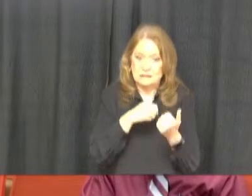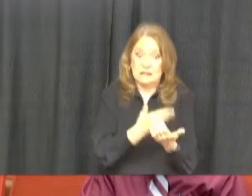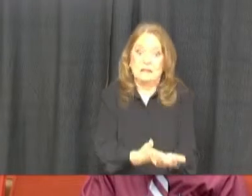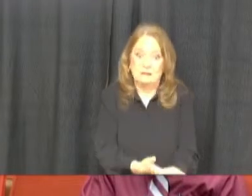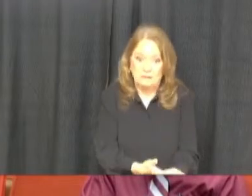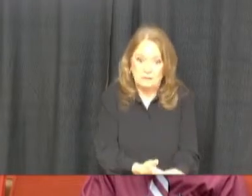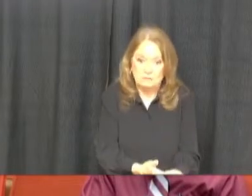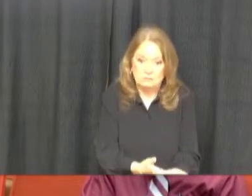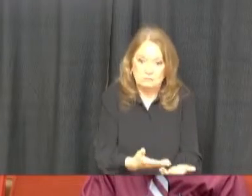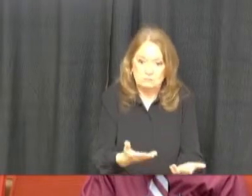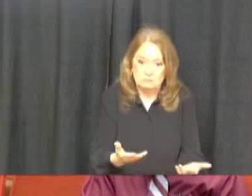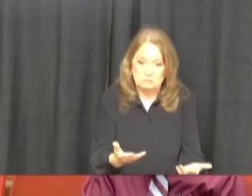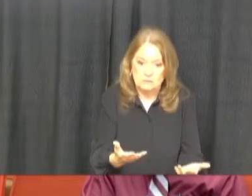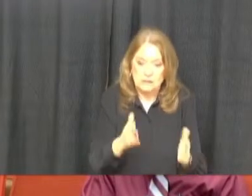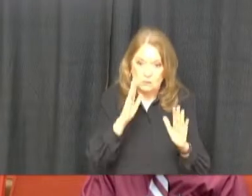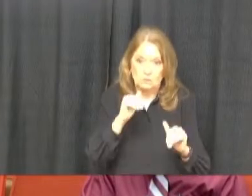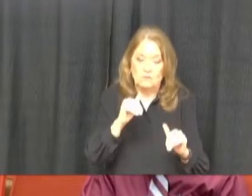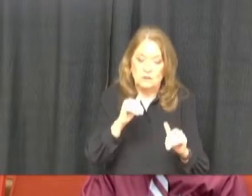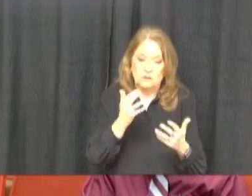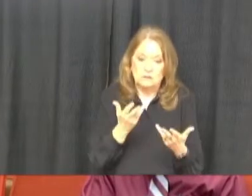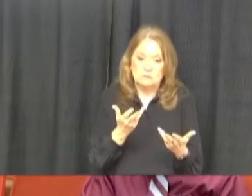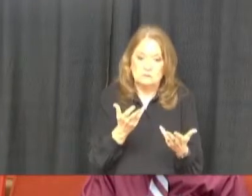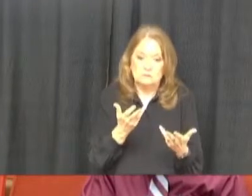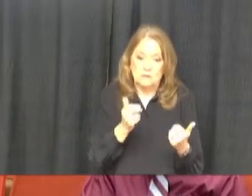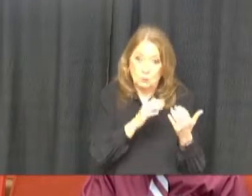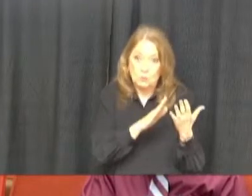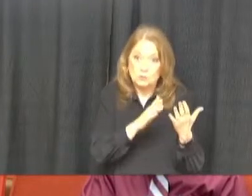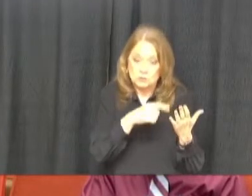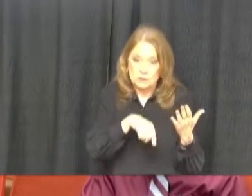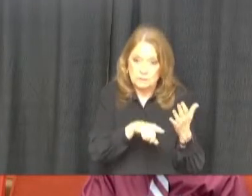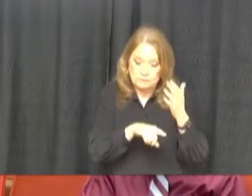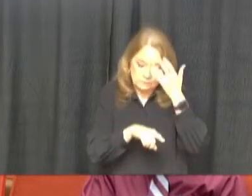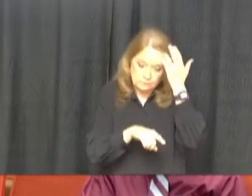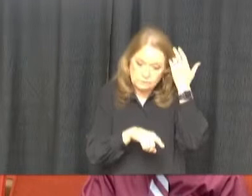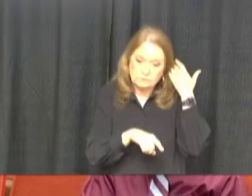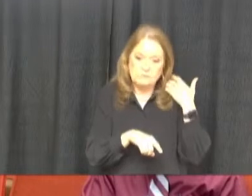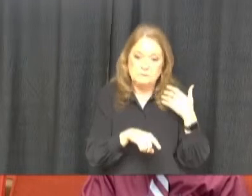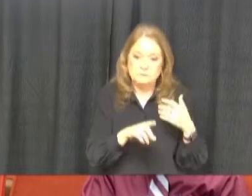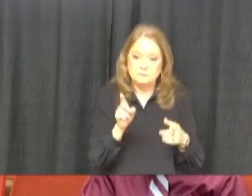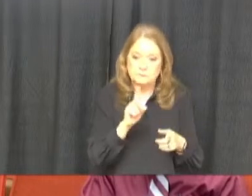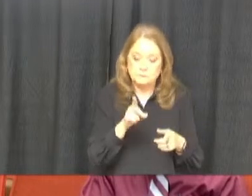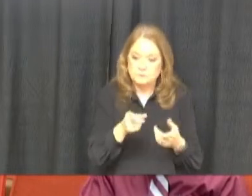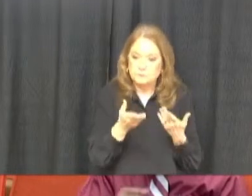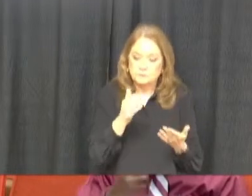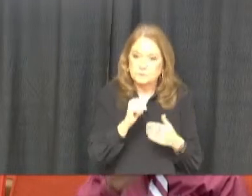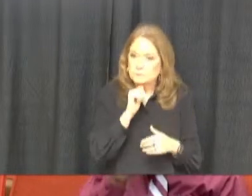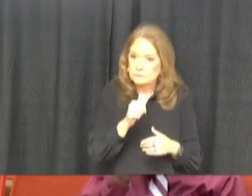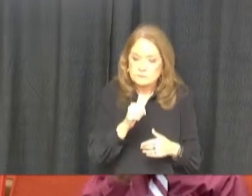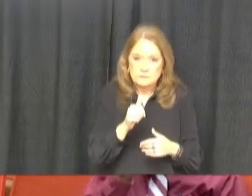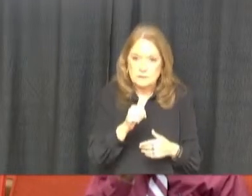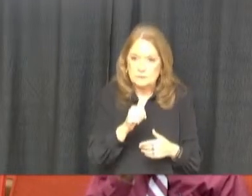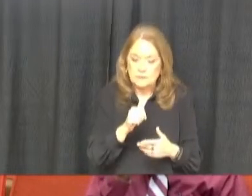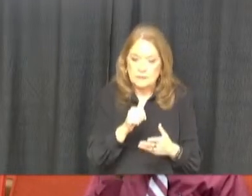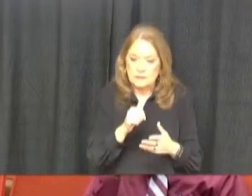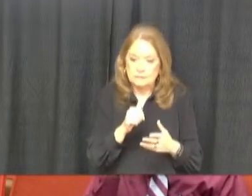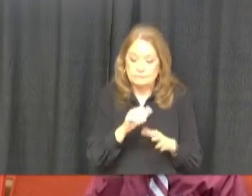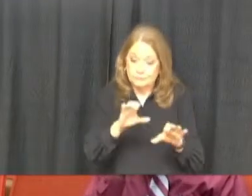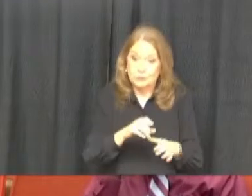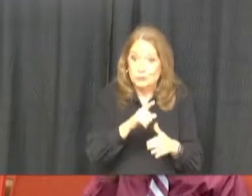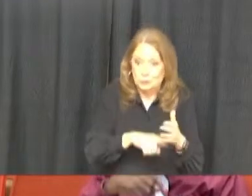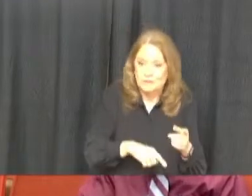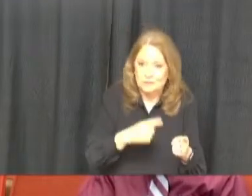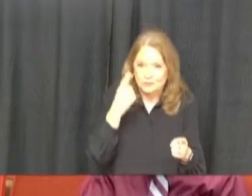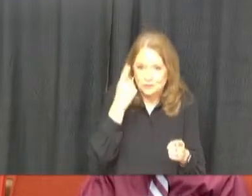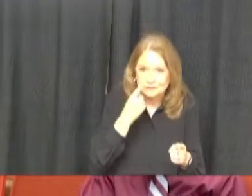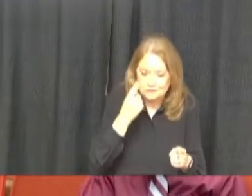them and hopefully approach them to where they may not act upon the thoughts that they're